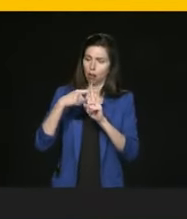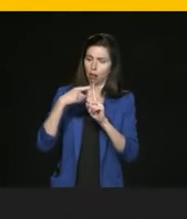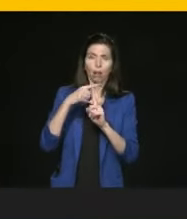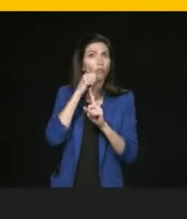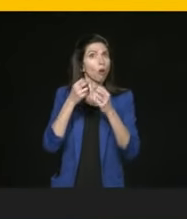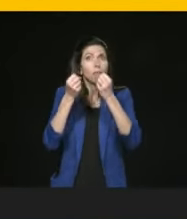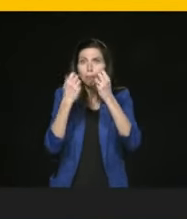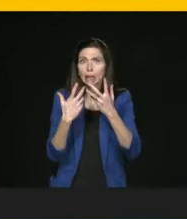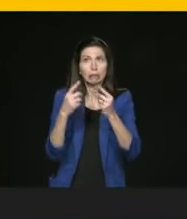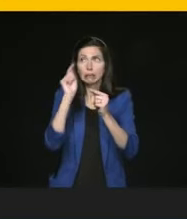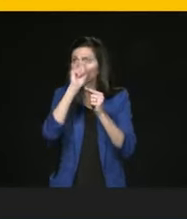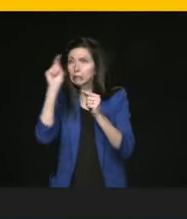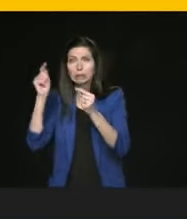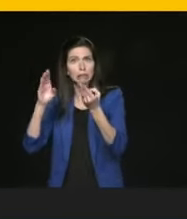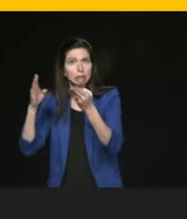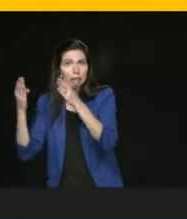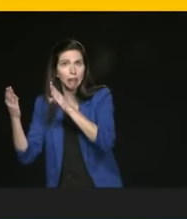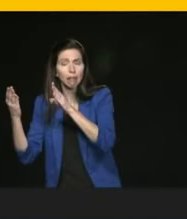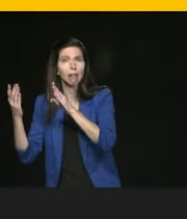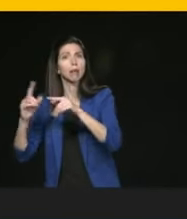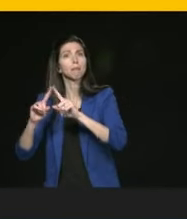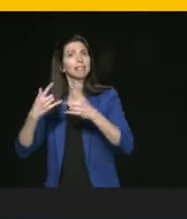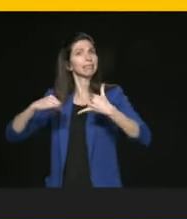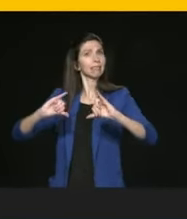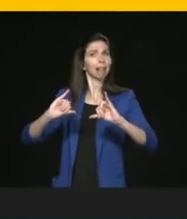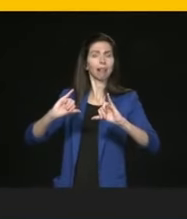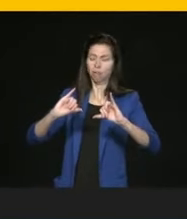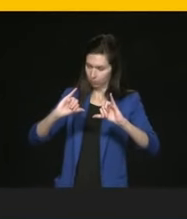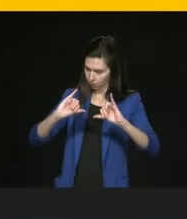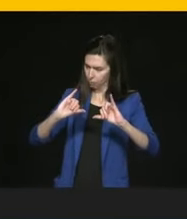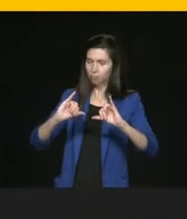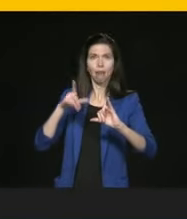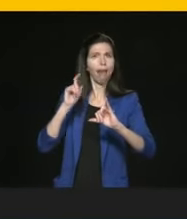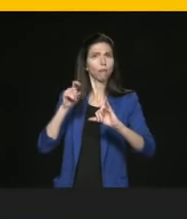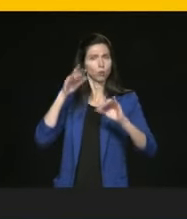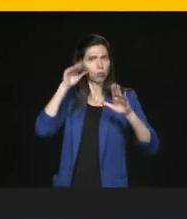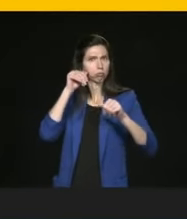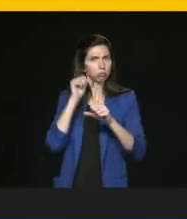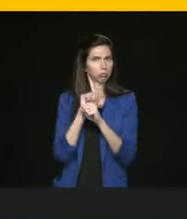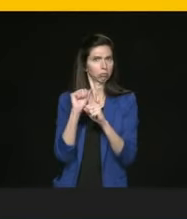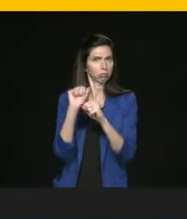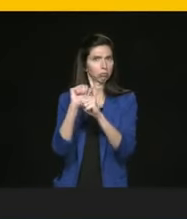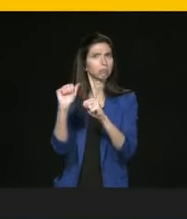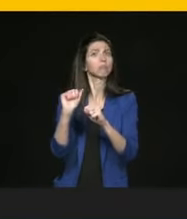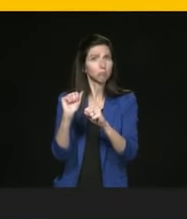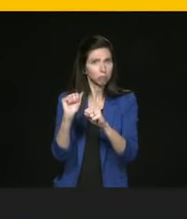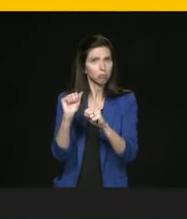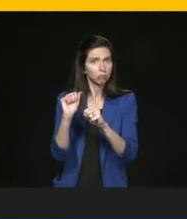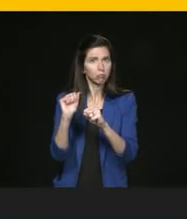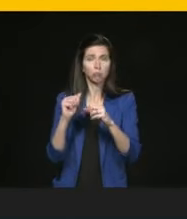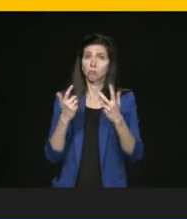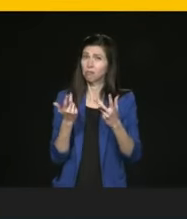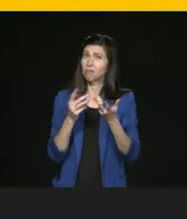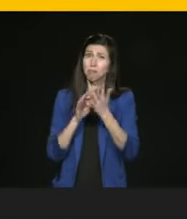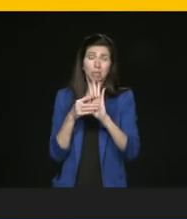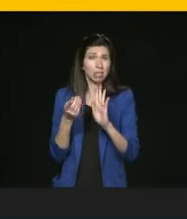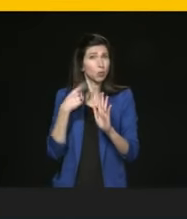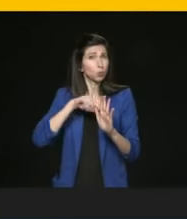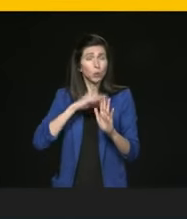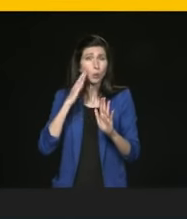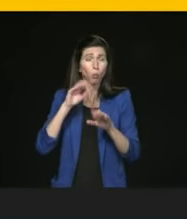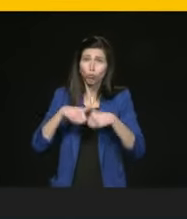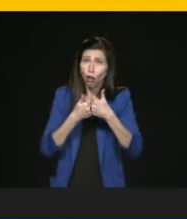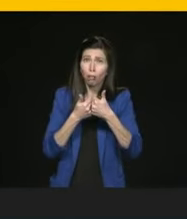granted. This is a function of a number of things, notably remoteness of the communities, some of the aggressive measures